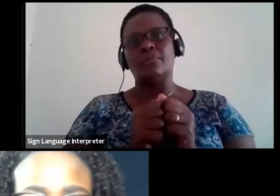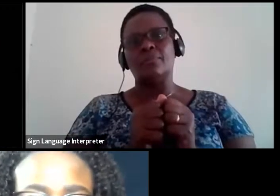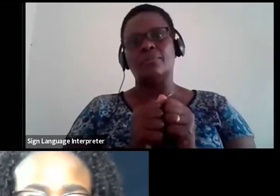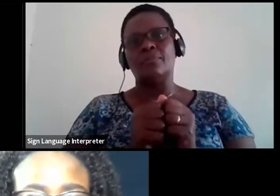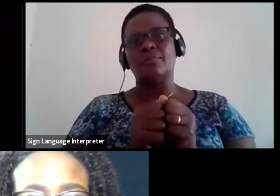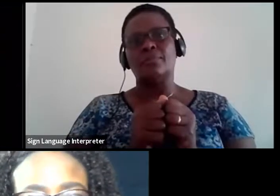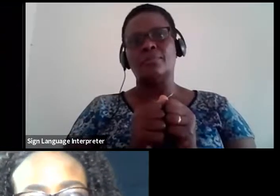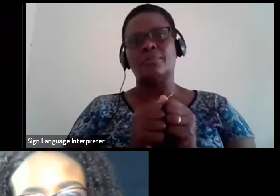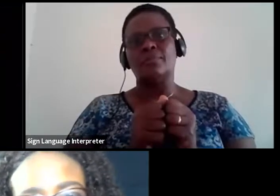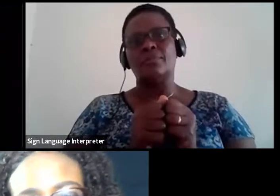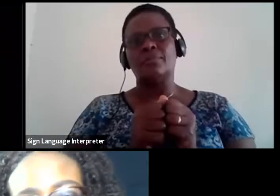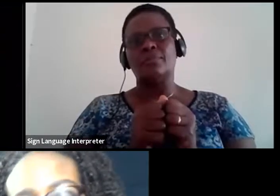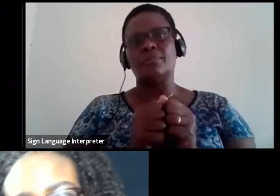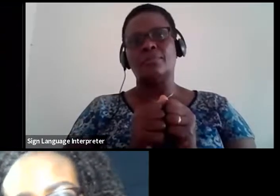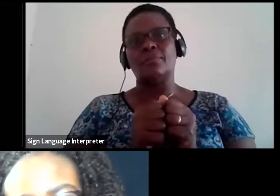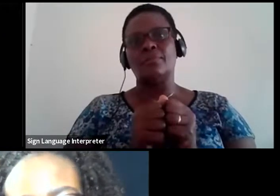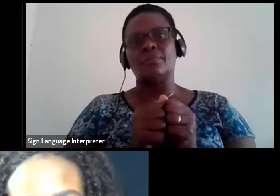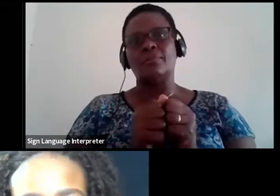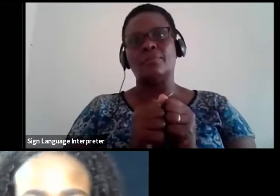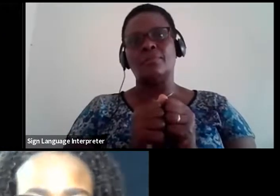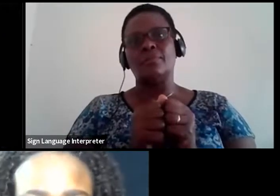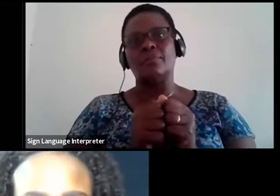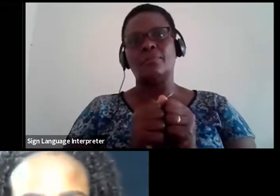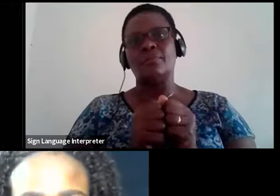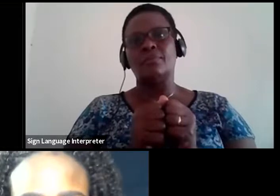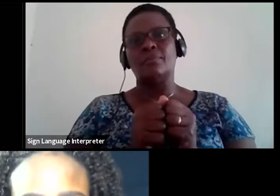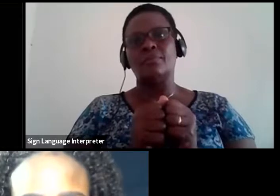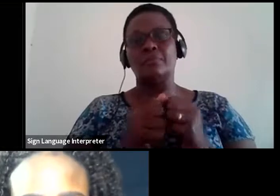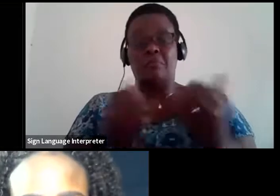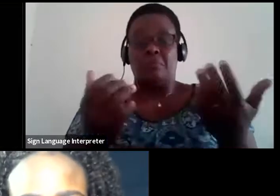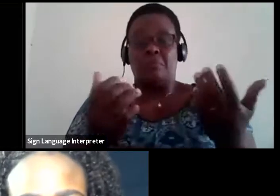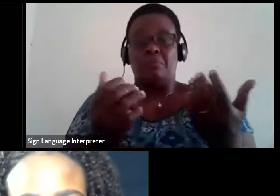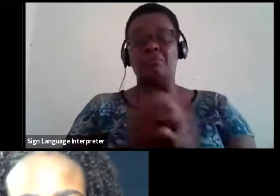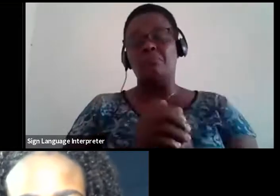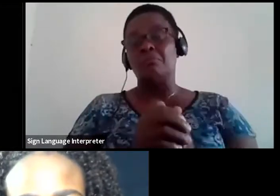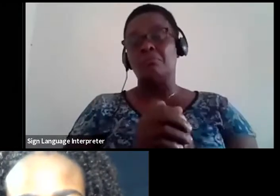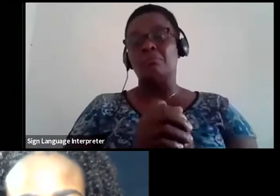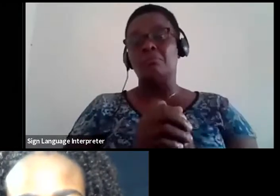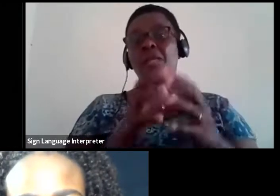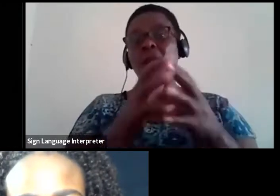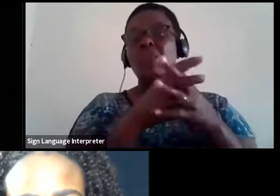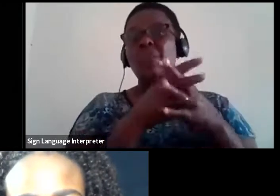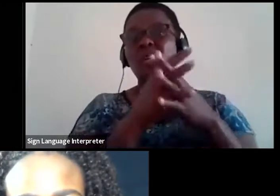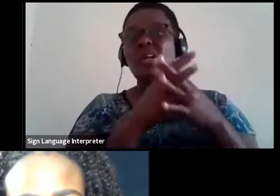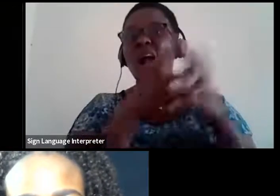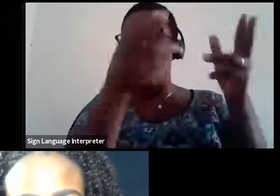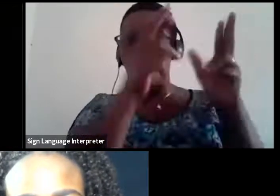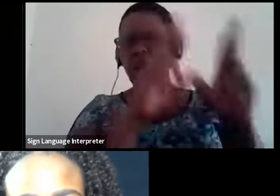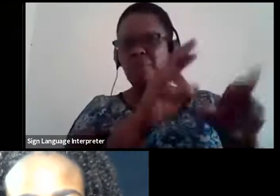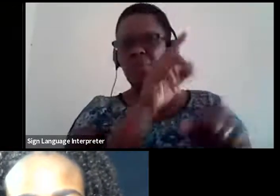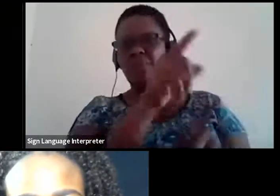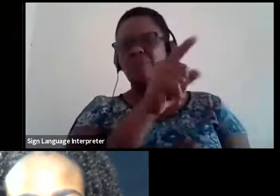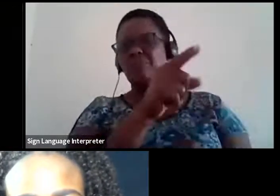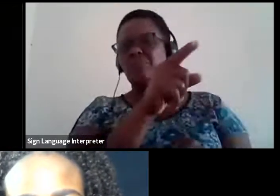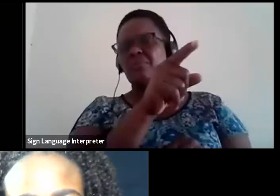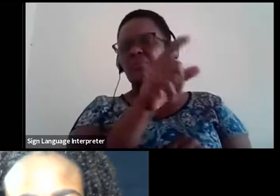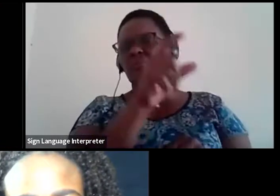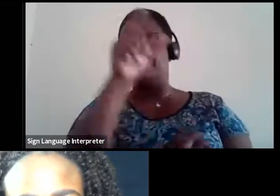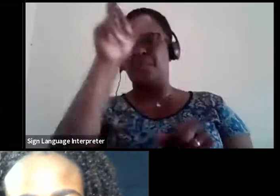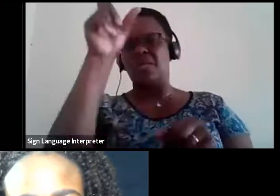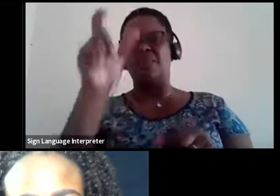to that assembly thing that the Americans, their parliament or whatever, for him to be sorry about what the company